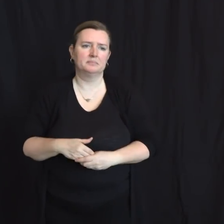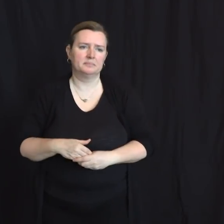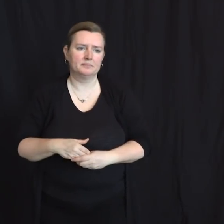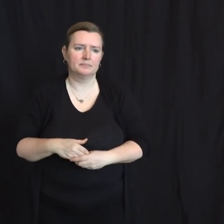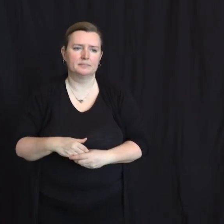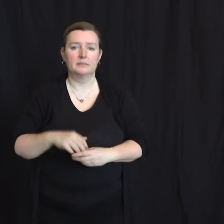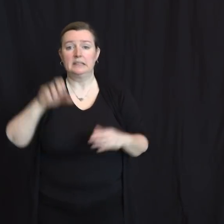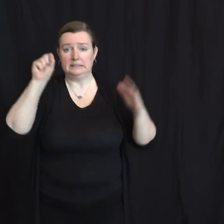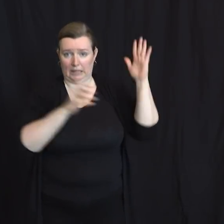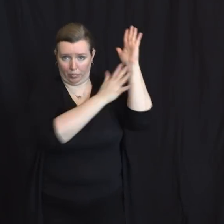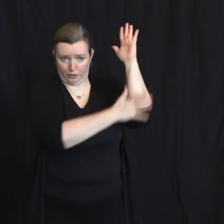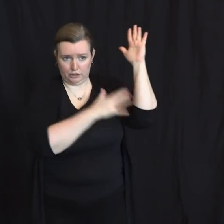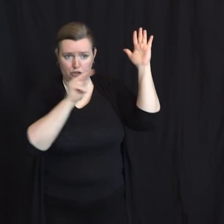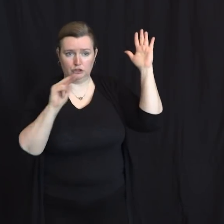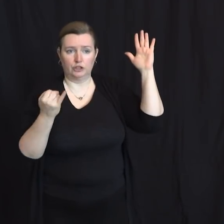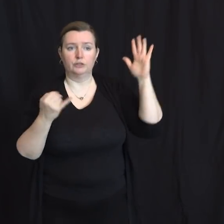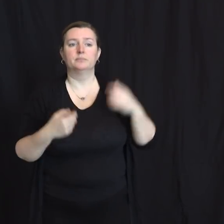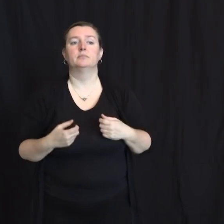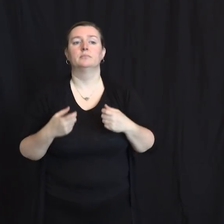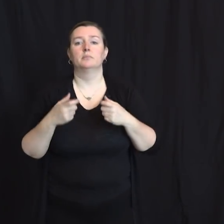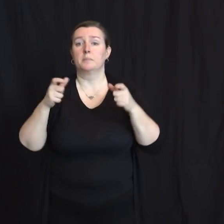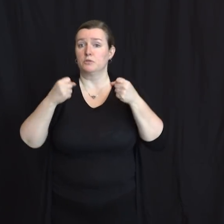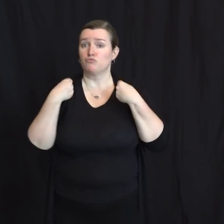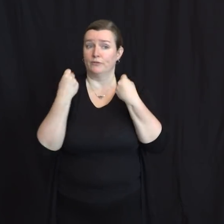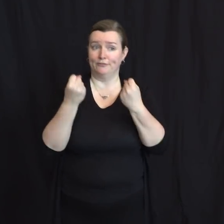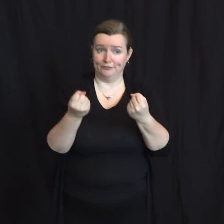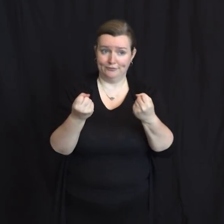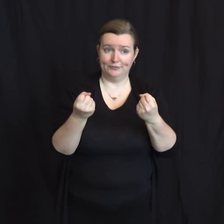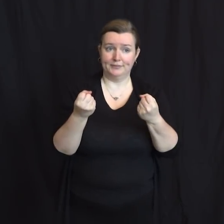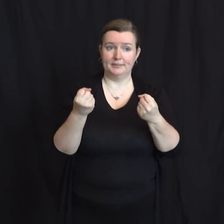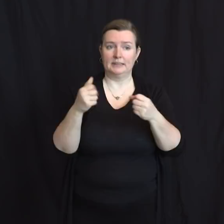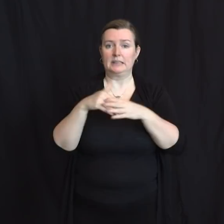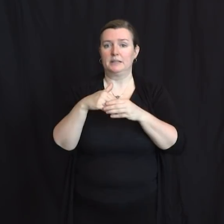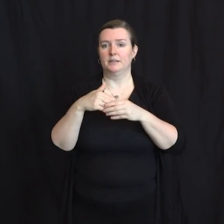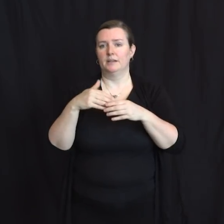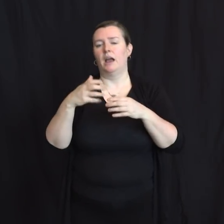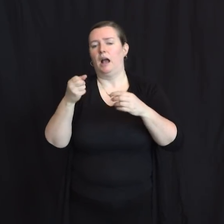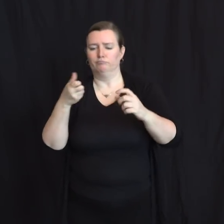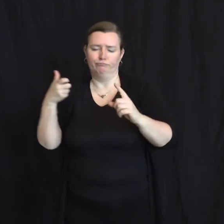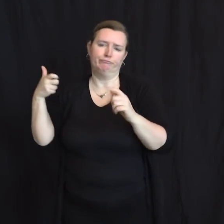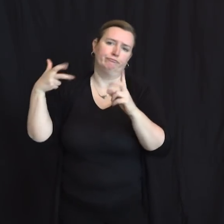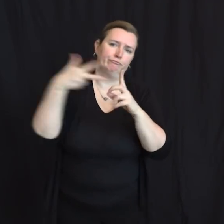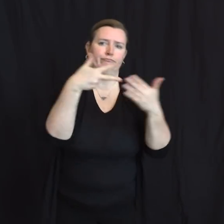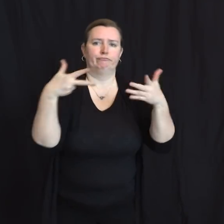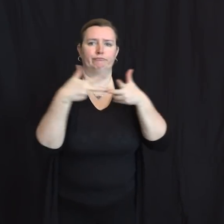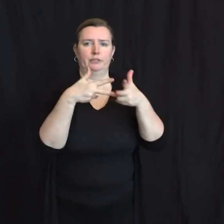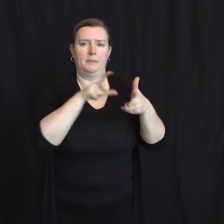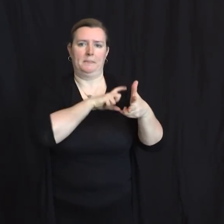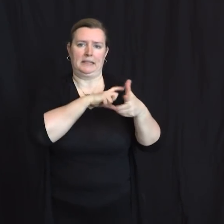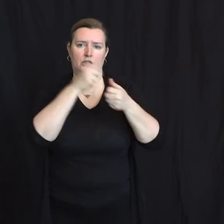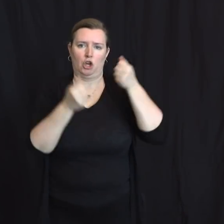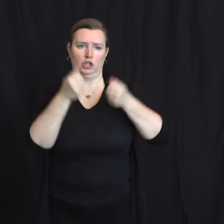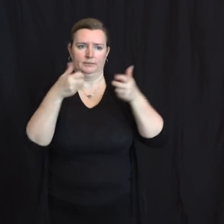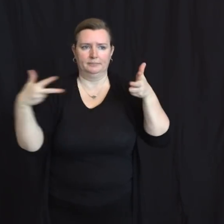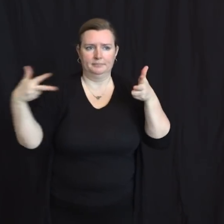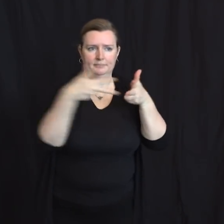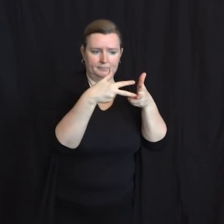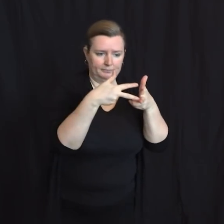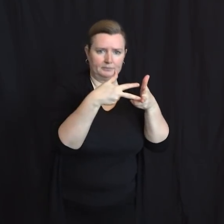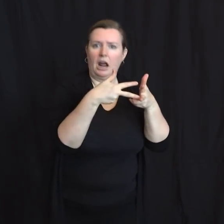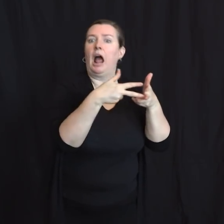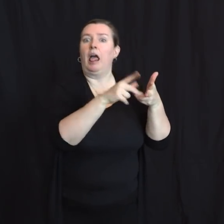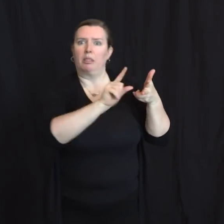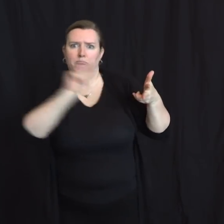his vehicle into an unoccupied police vehicle and then tried to get through a gated parking lot and then ultimately drove into